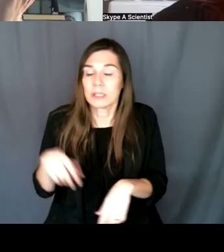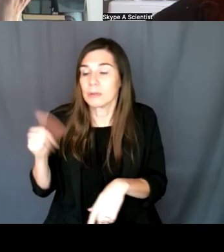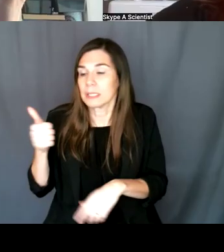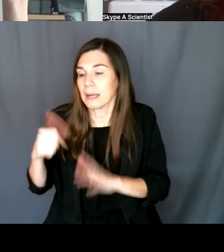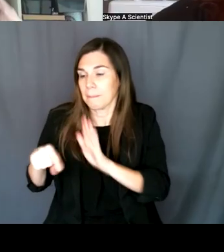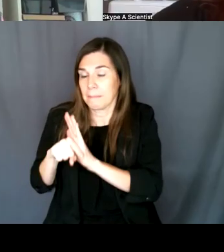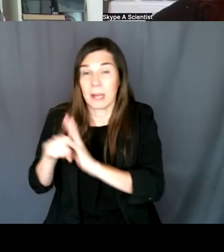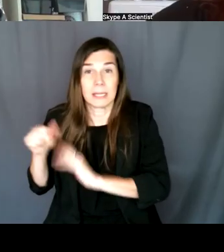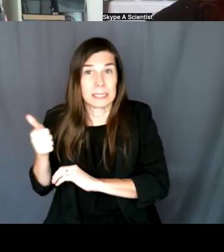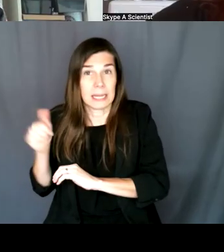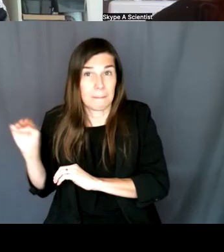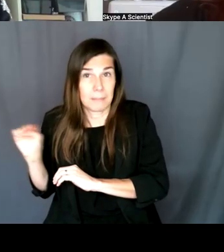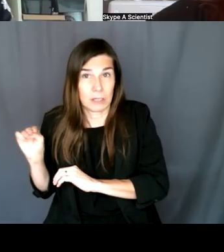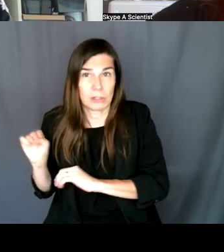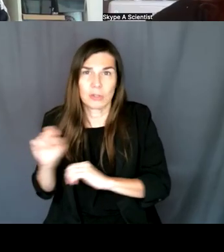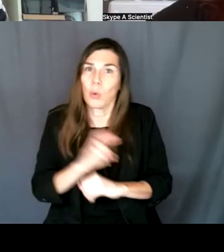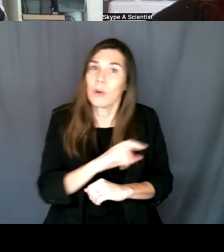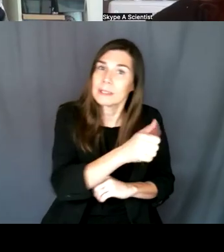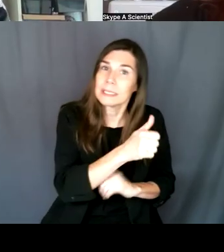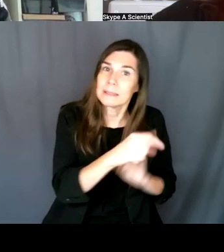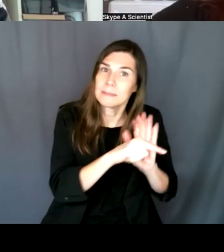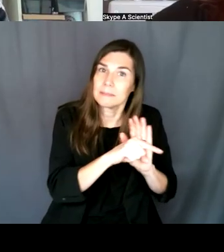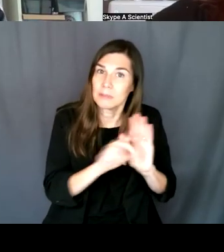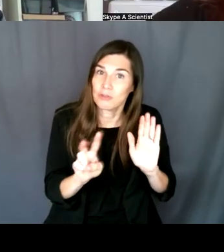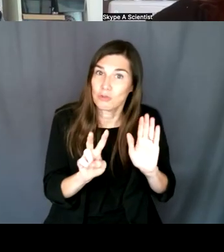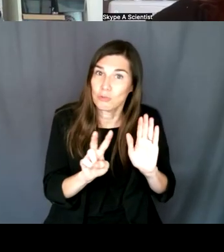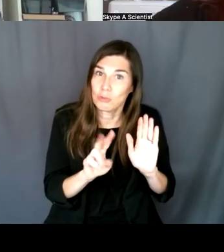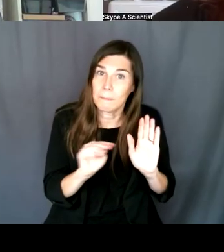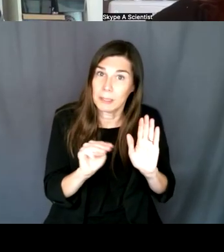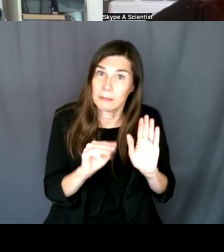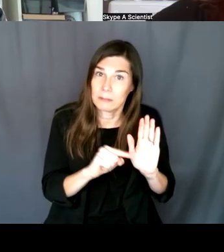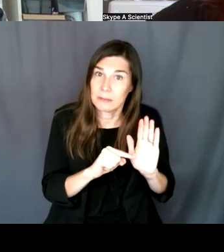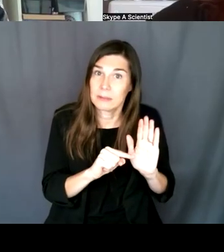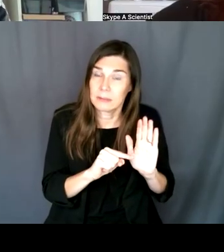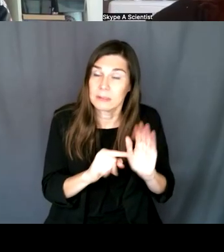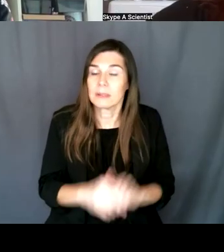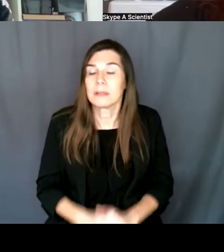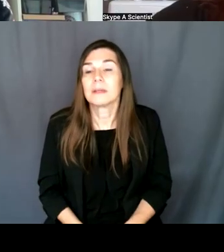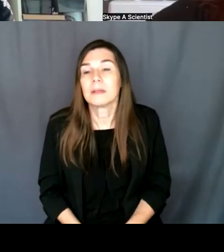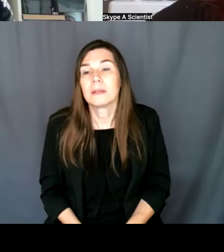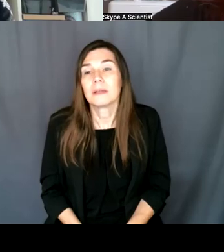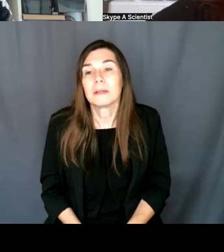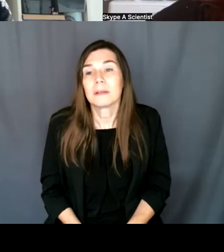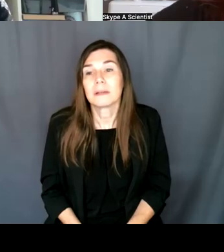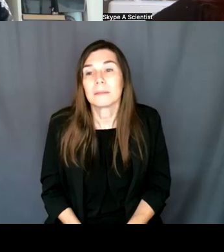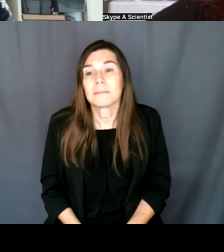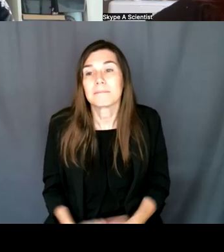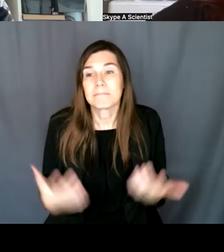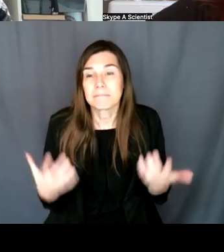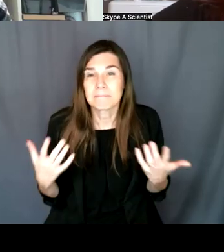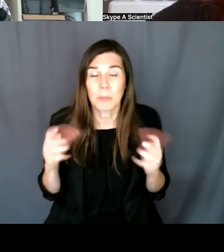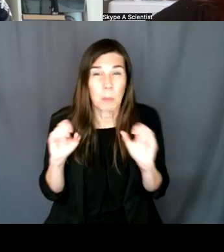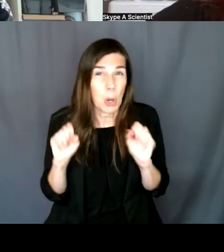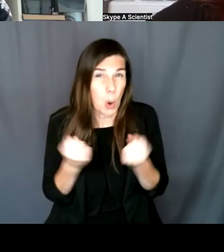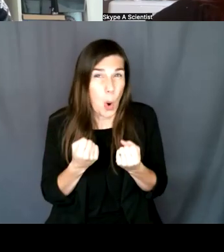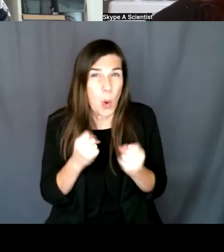10 meters or 10 to the minus 2. Um, but cold is